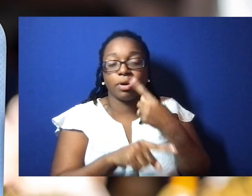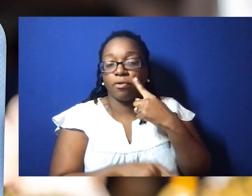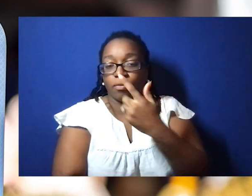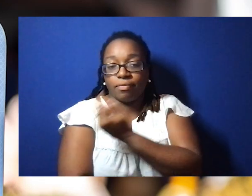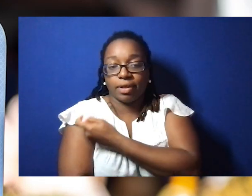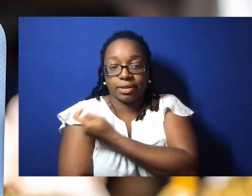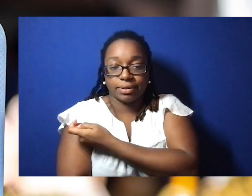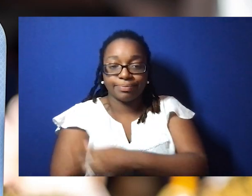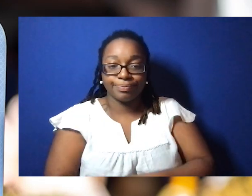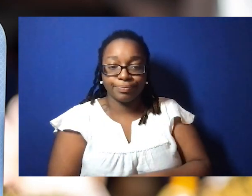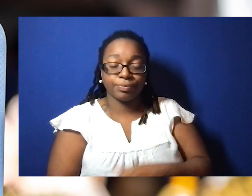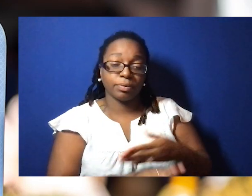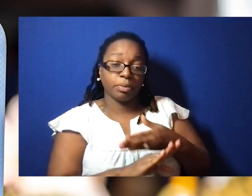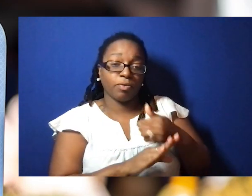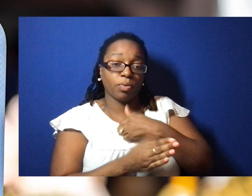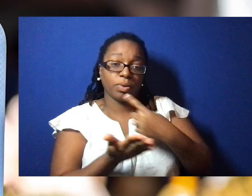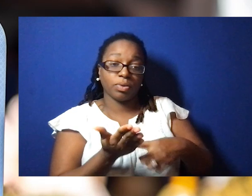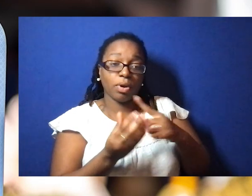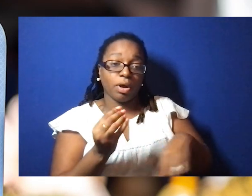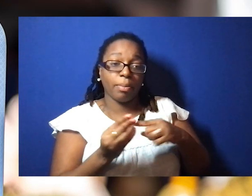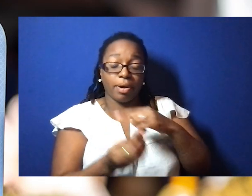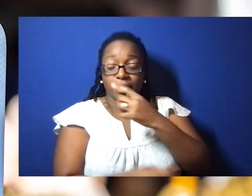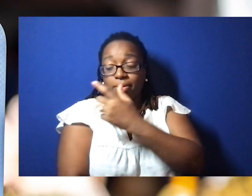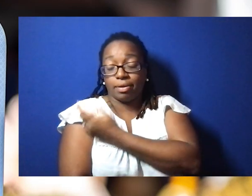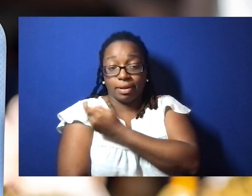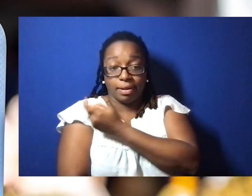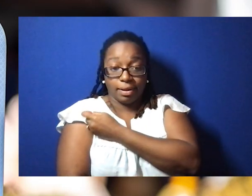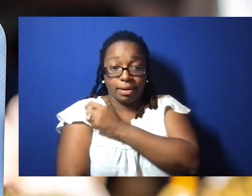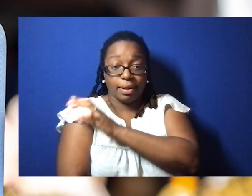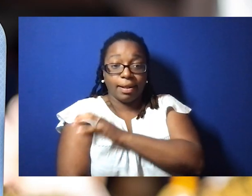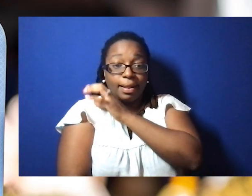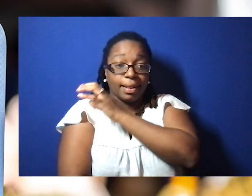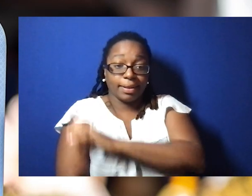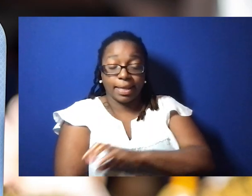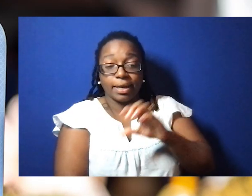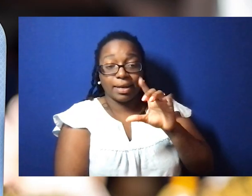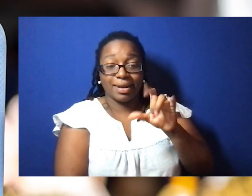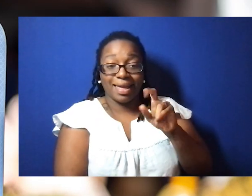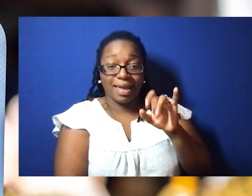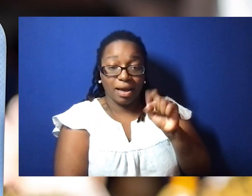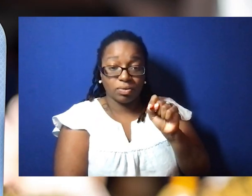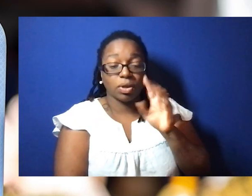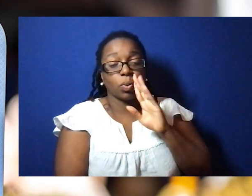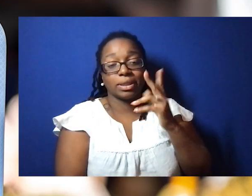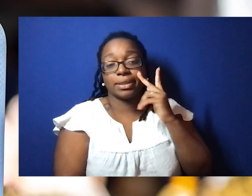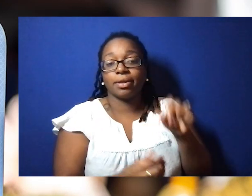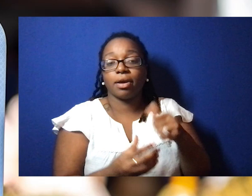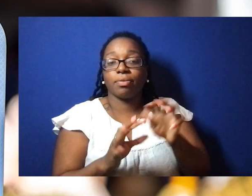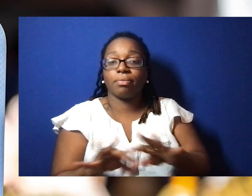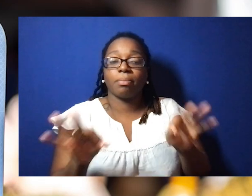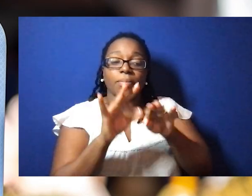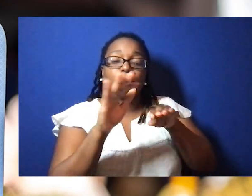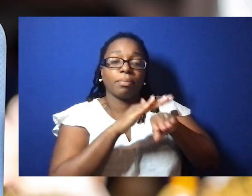for the vaccine. Before we talk about the layout of the vaccine clinic, let's do a quick check of a few other important